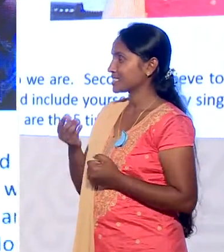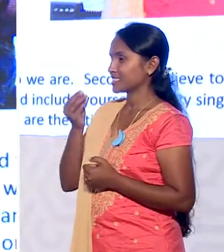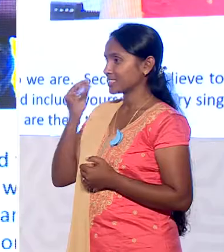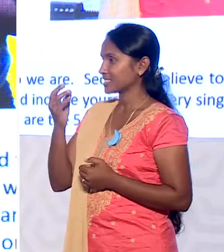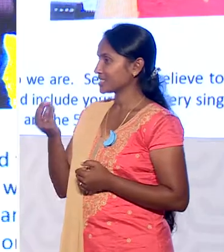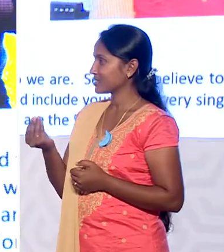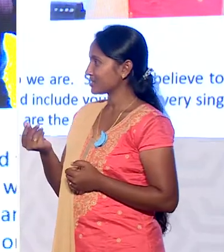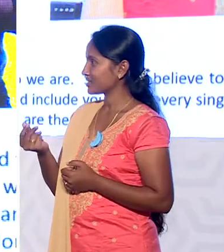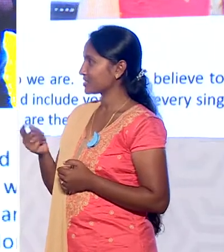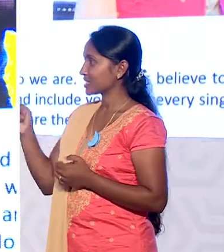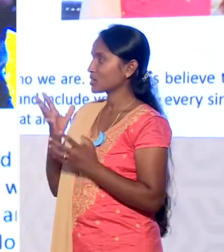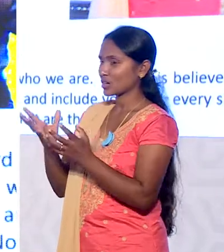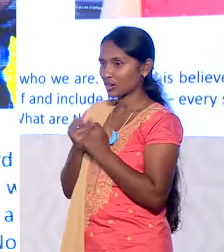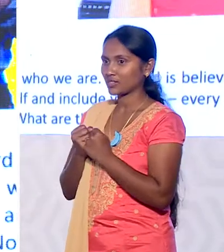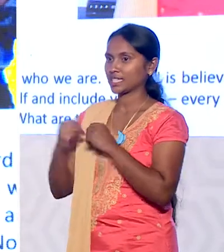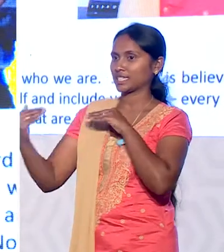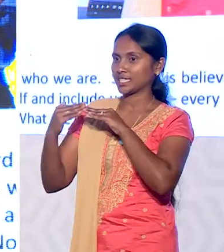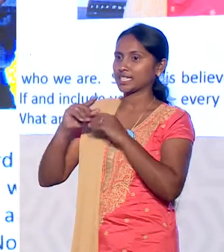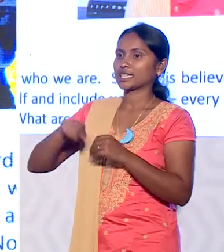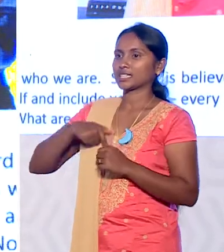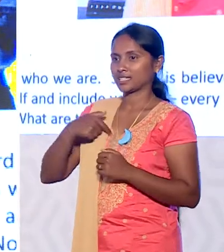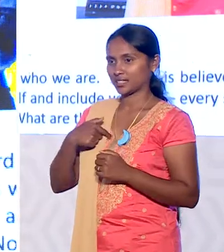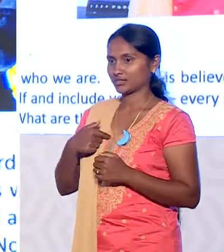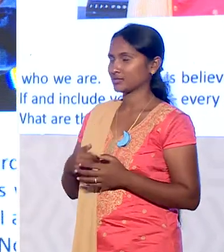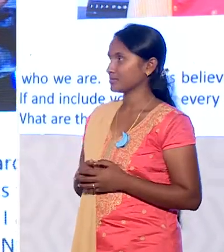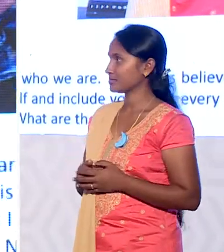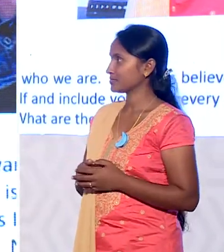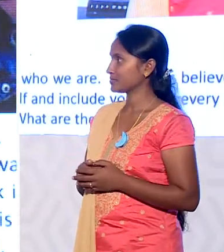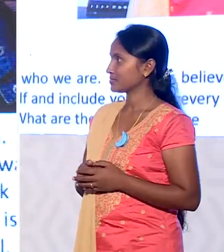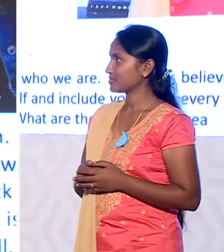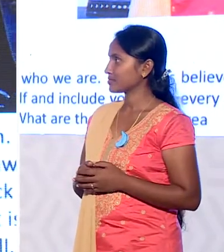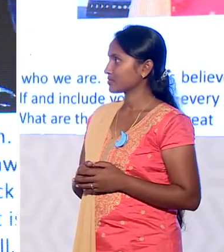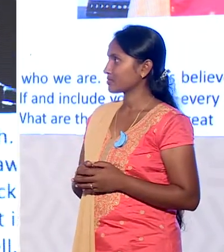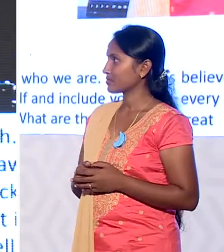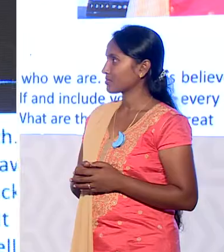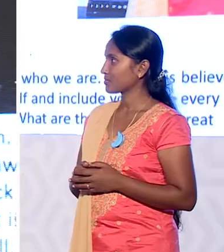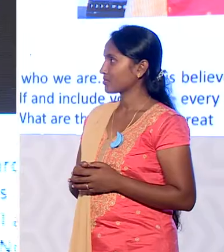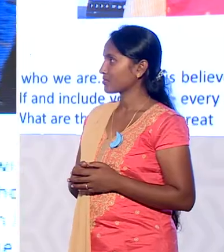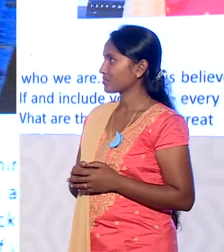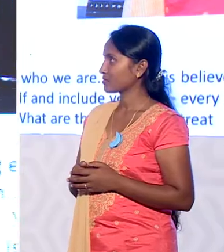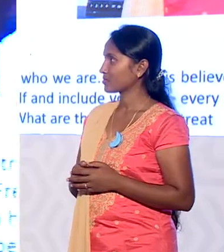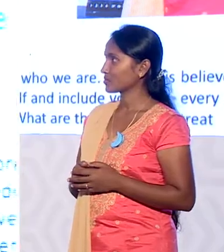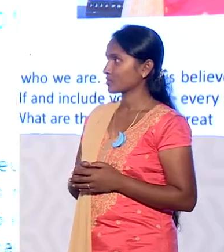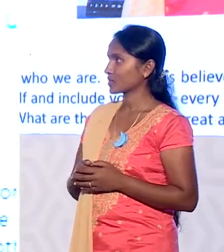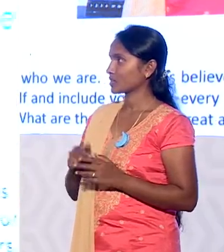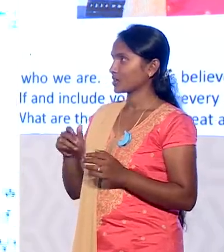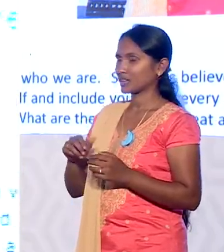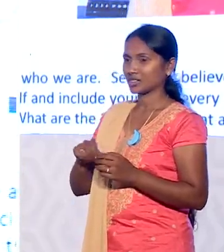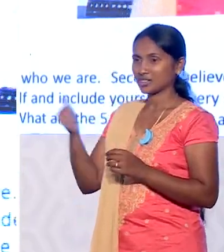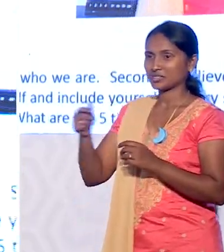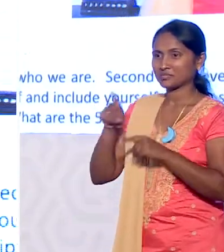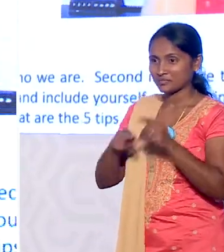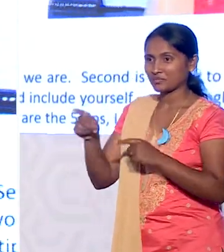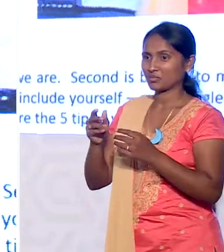you as I want to be treated myself. Labels are causing so much problems. They're for